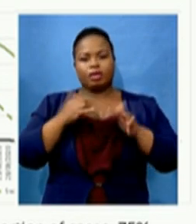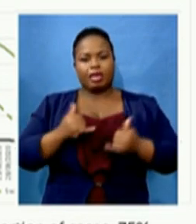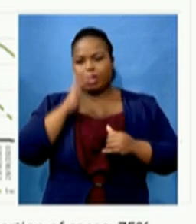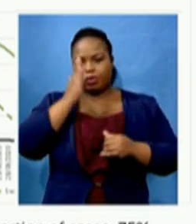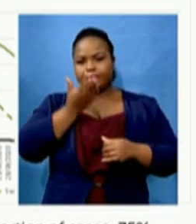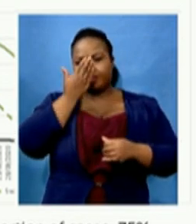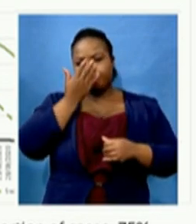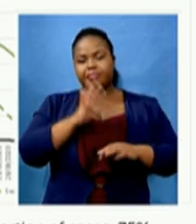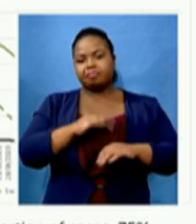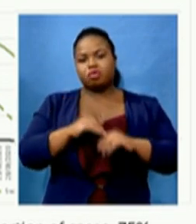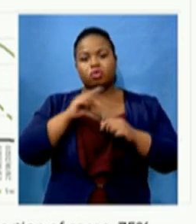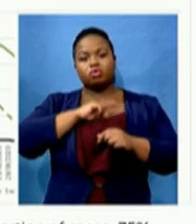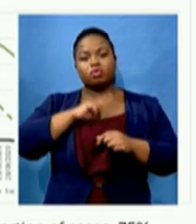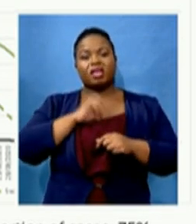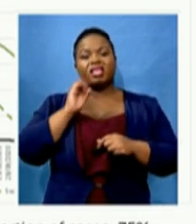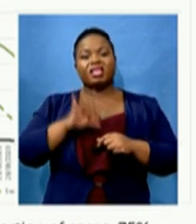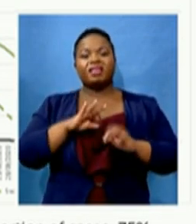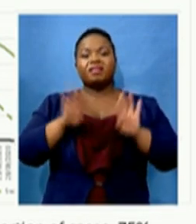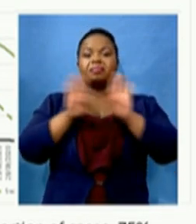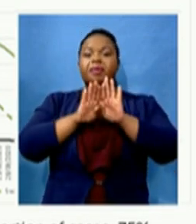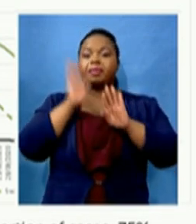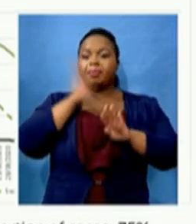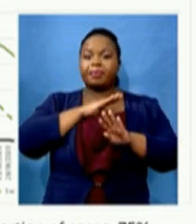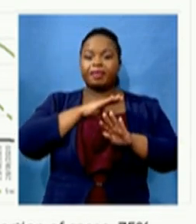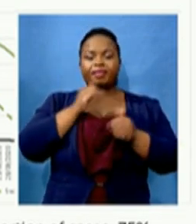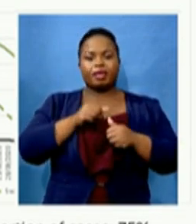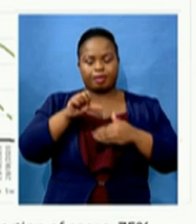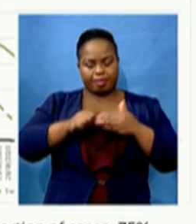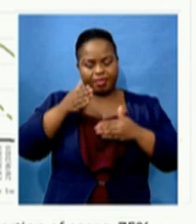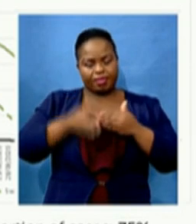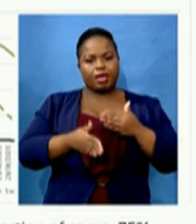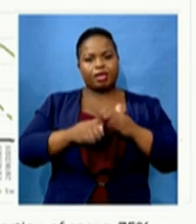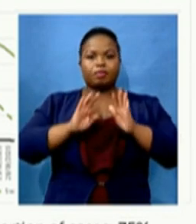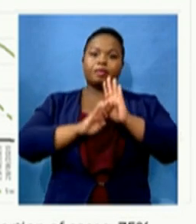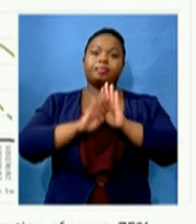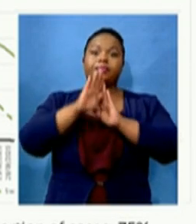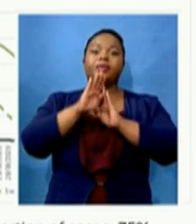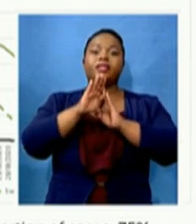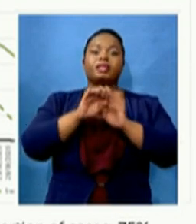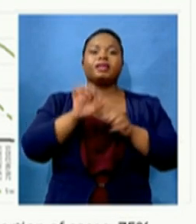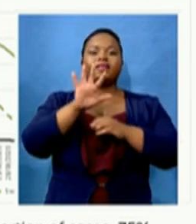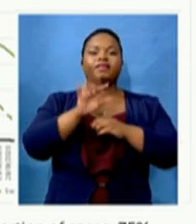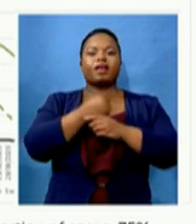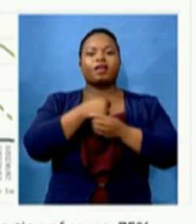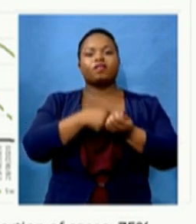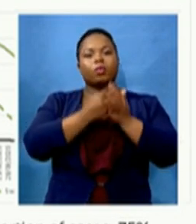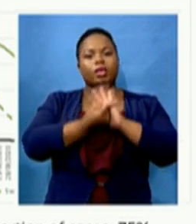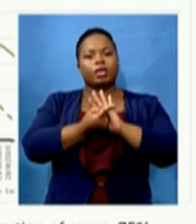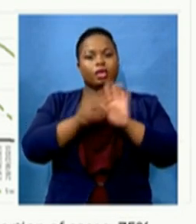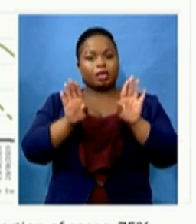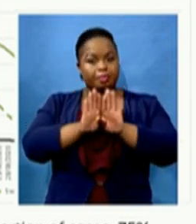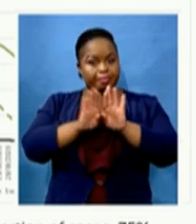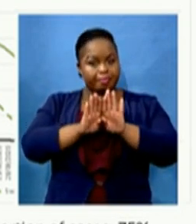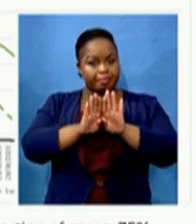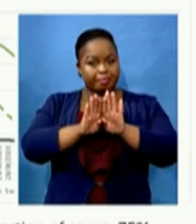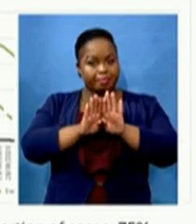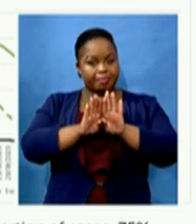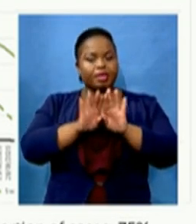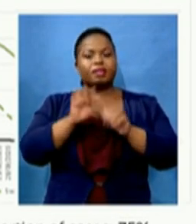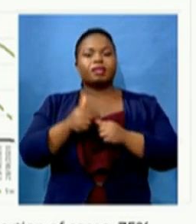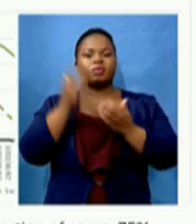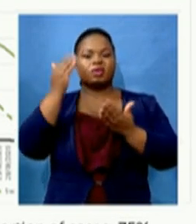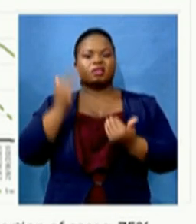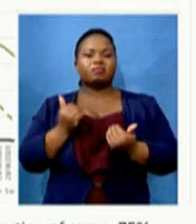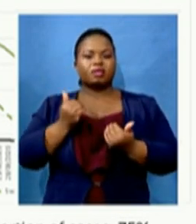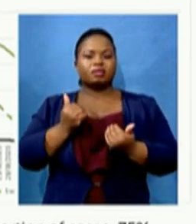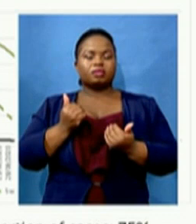month. And the 5-week lockdown is expected to have, under the optimistic